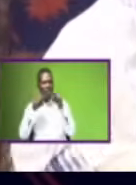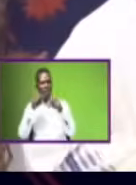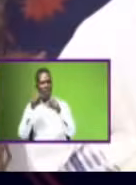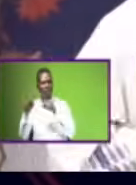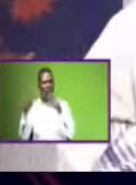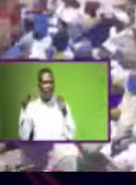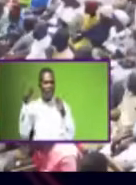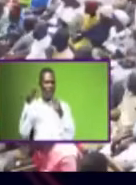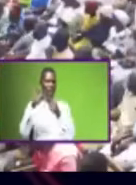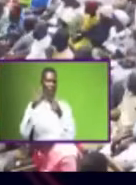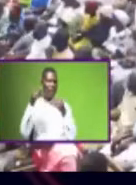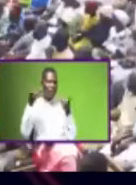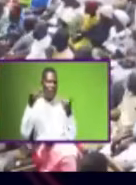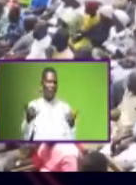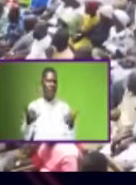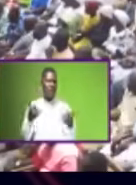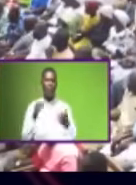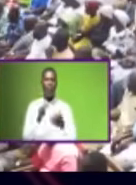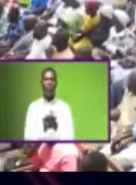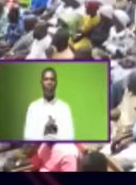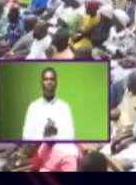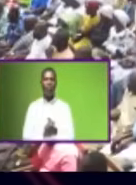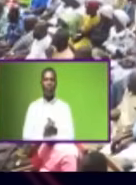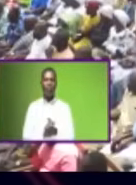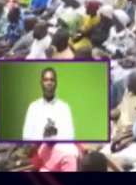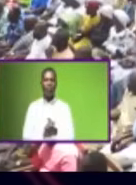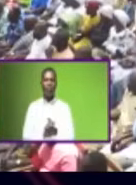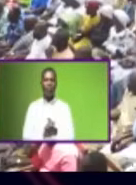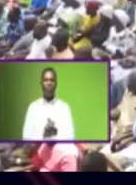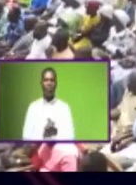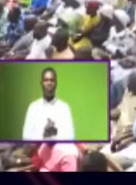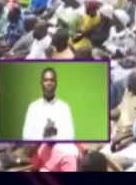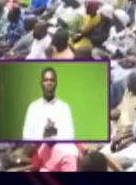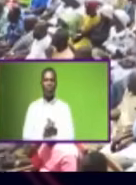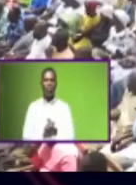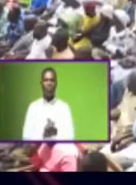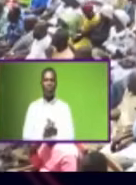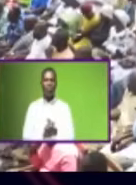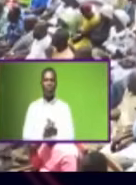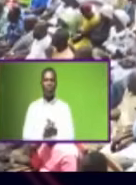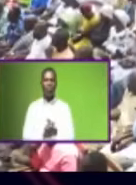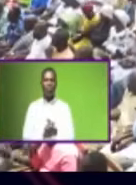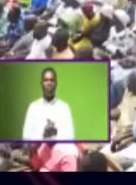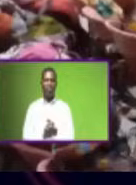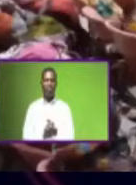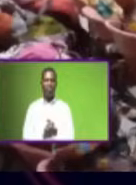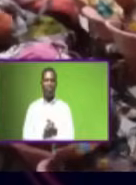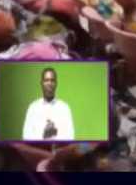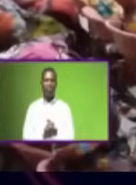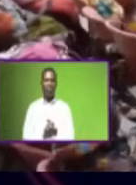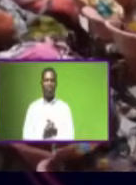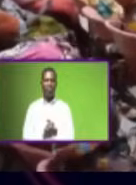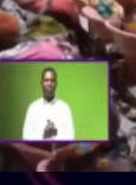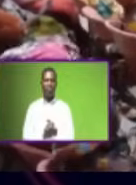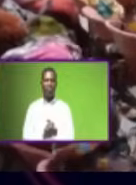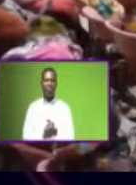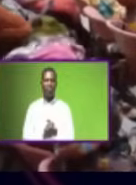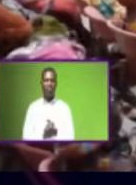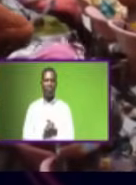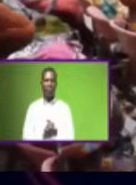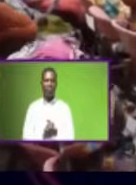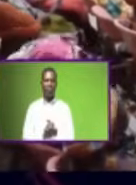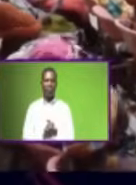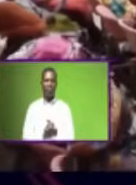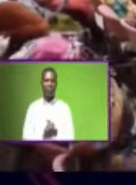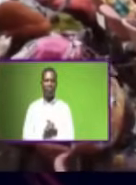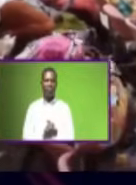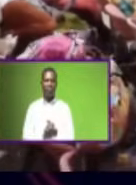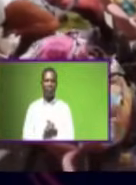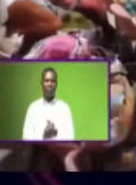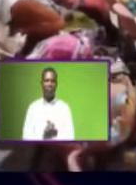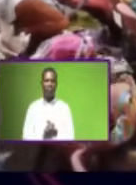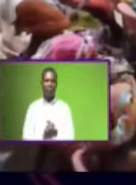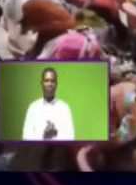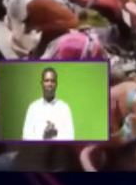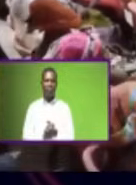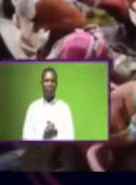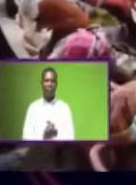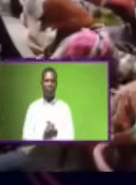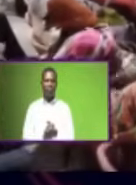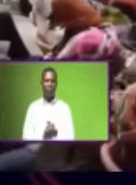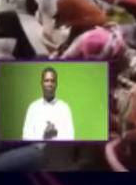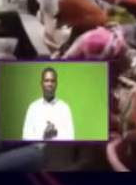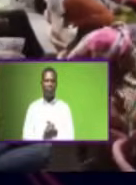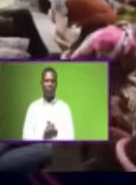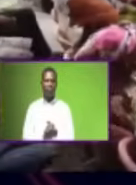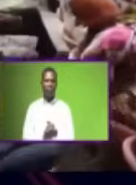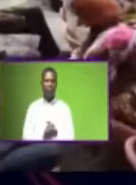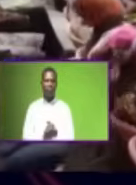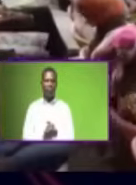So the second group of people that witnessed Jesus Christ casting out demons, they in anticipation to do so are fighting